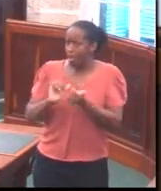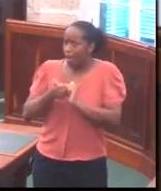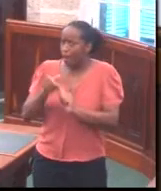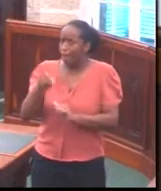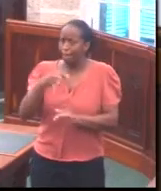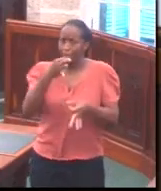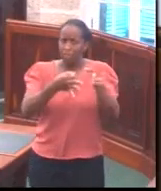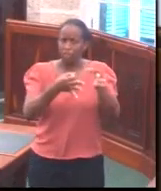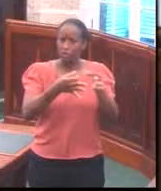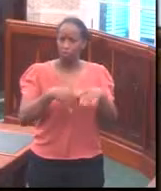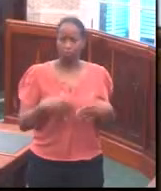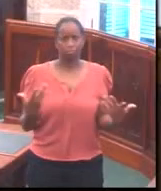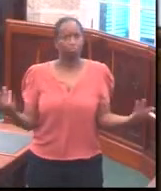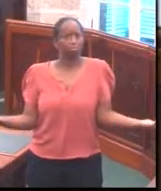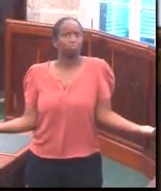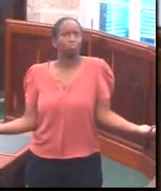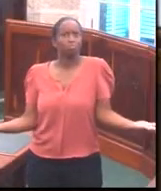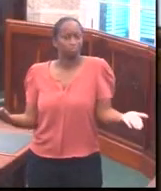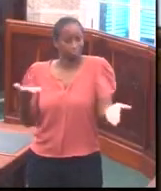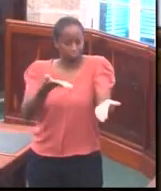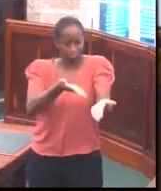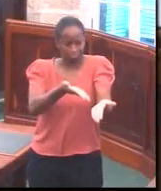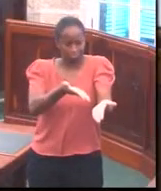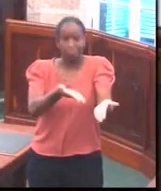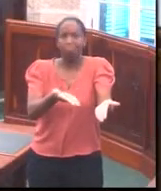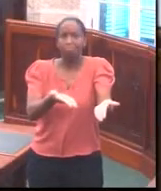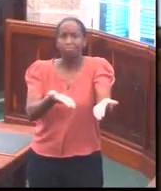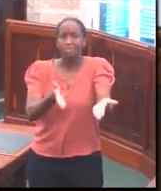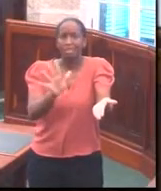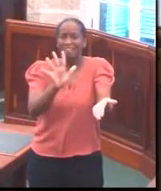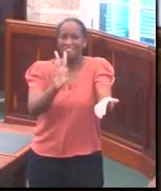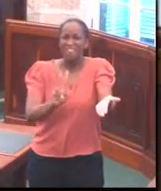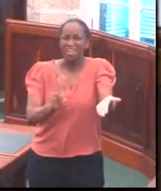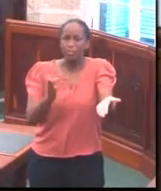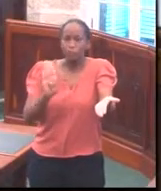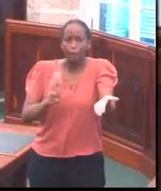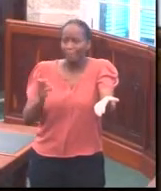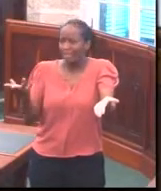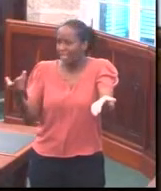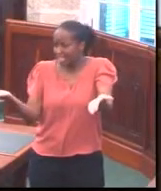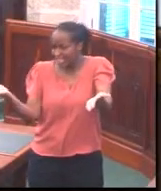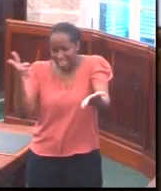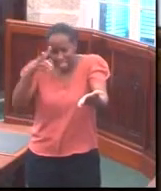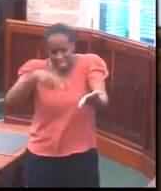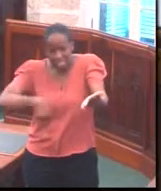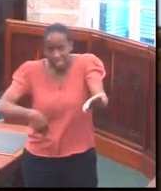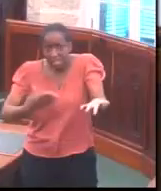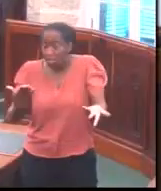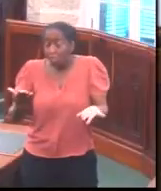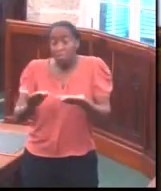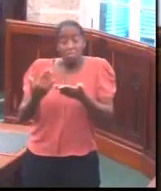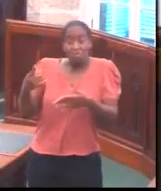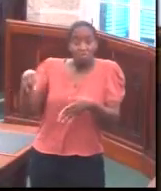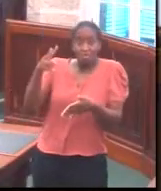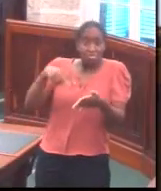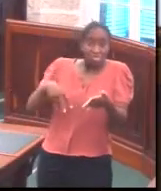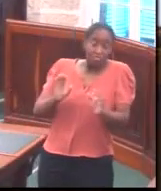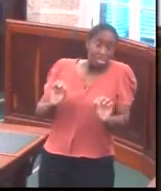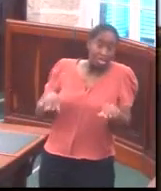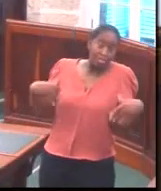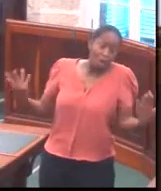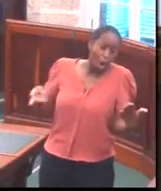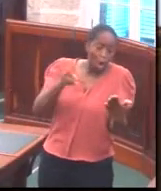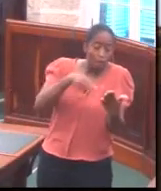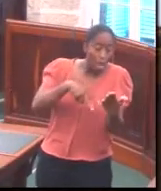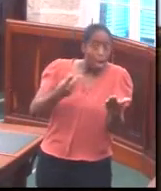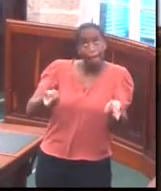them. Either they came here without having read the legislation, or they read it in English and could not understand it. That is what they said in here, and